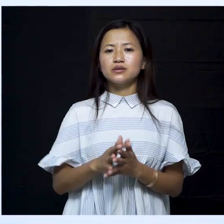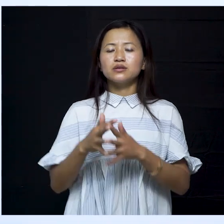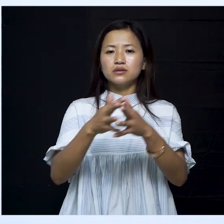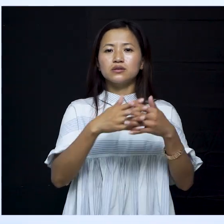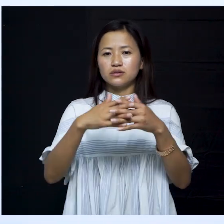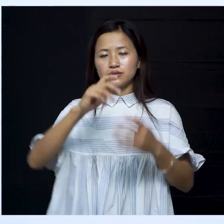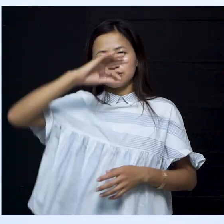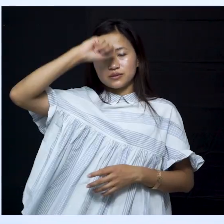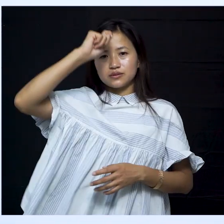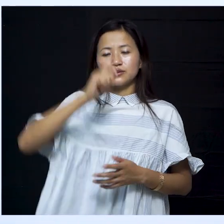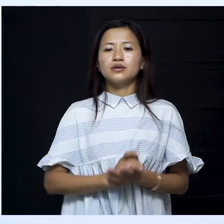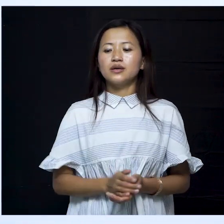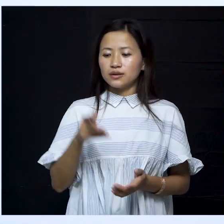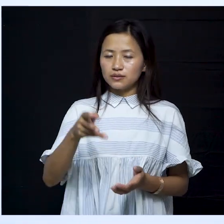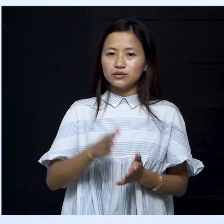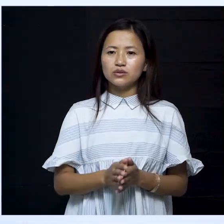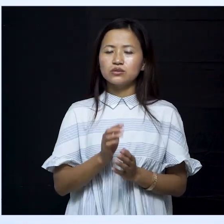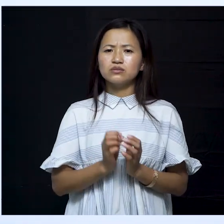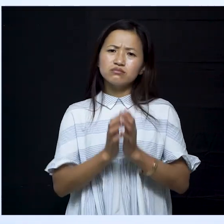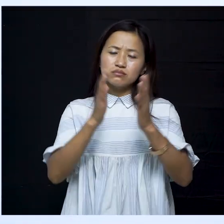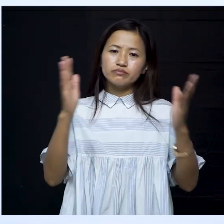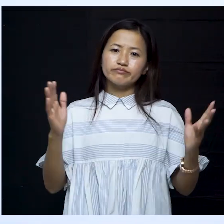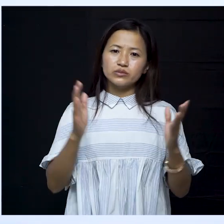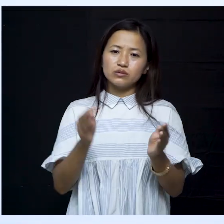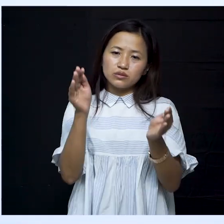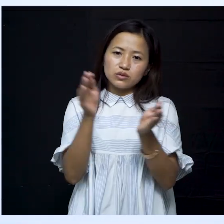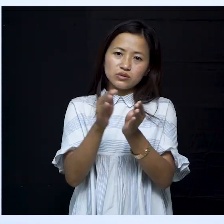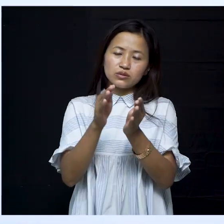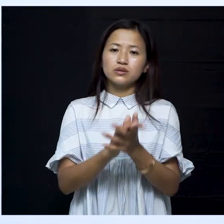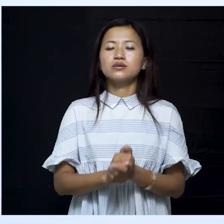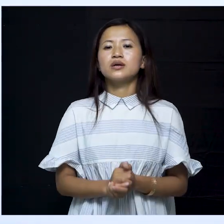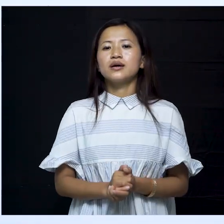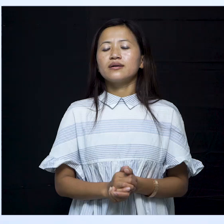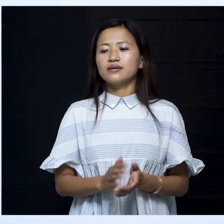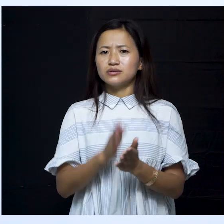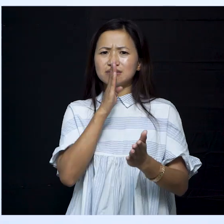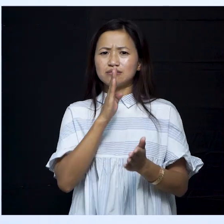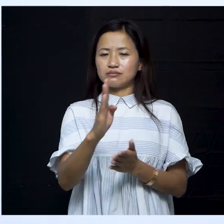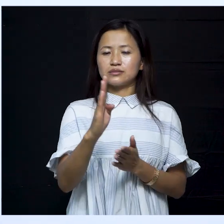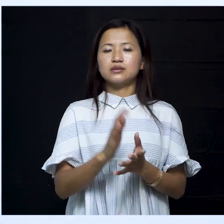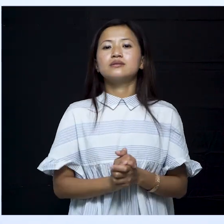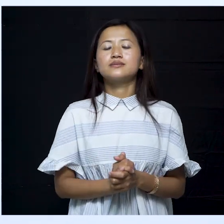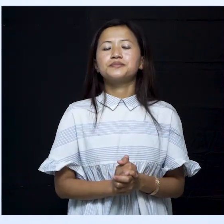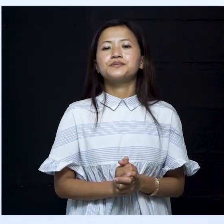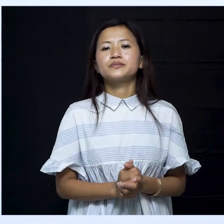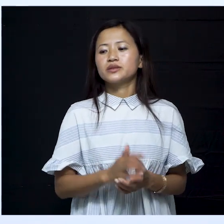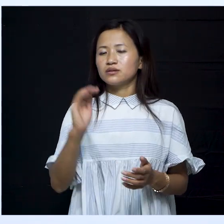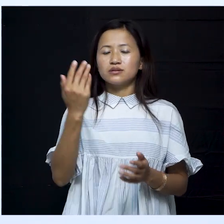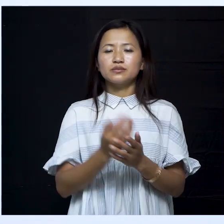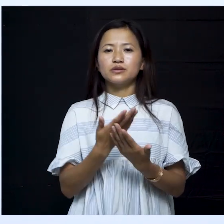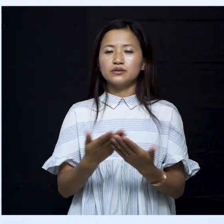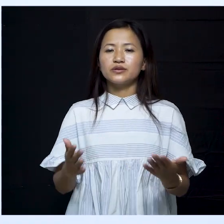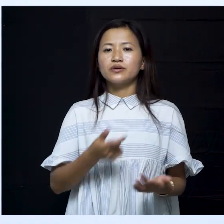American English, because it has become too shortened and it has become too direct, in other words. So that is again something that